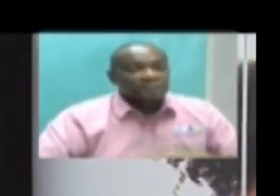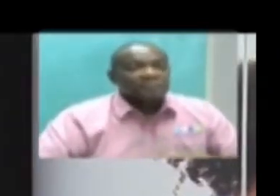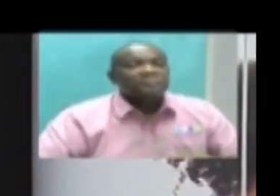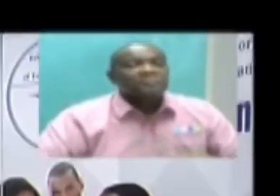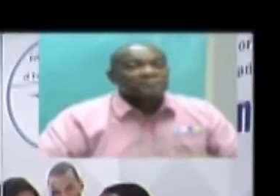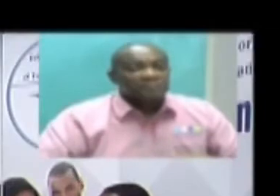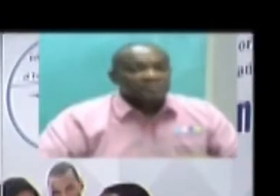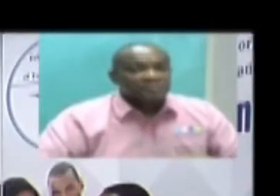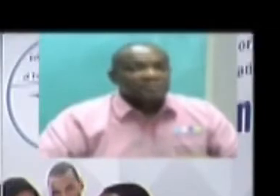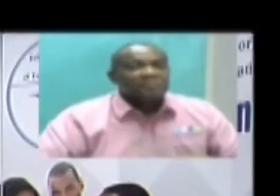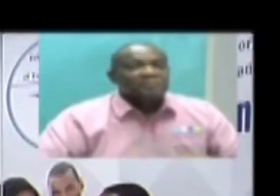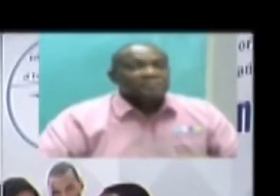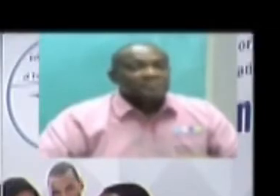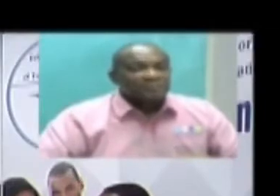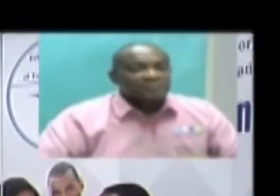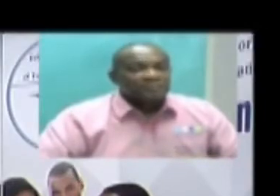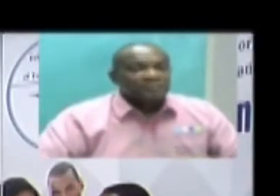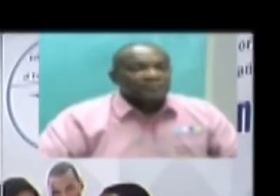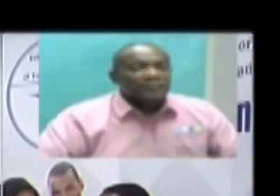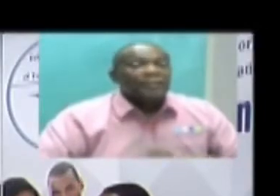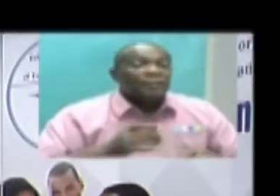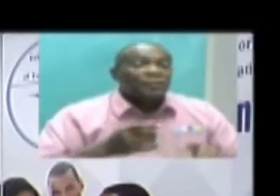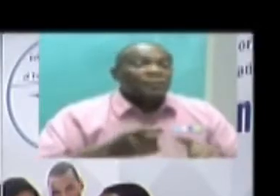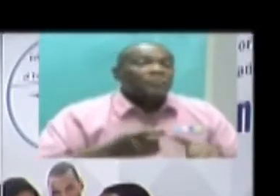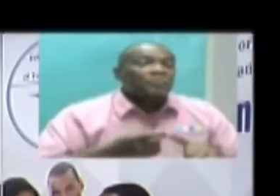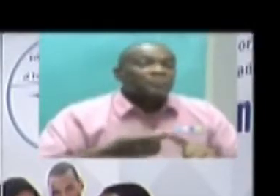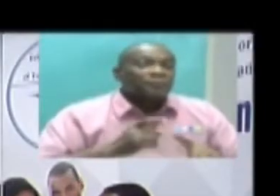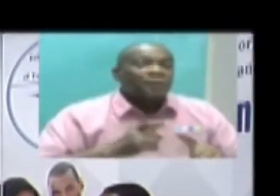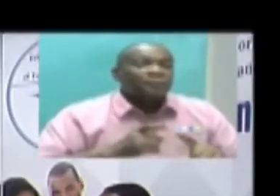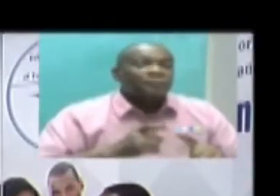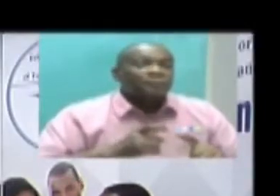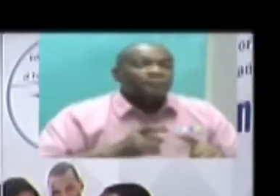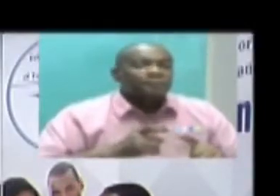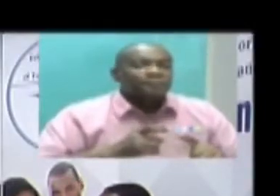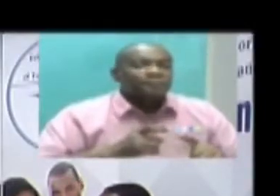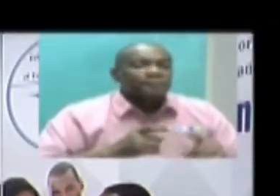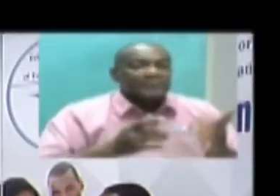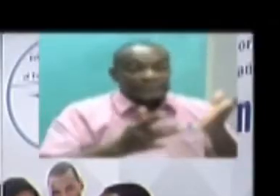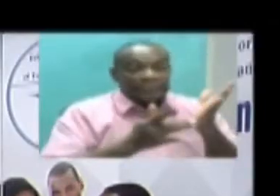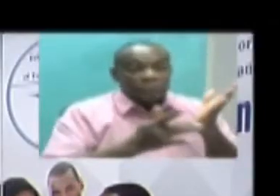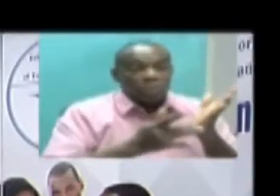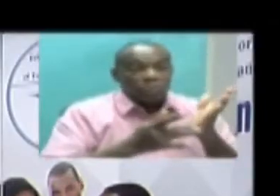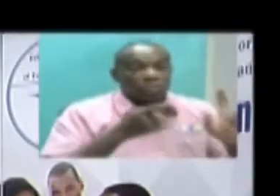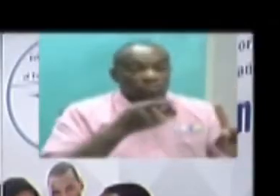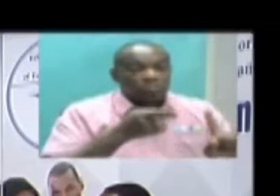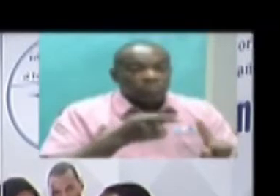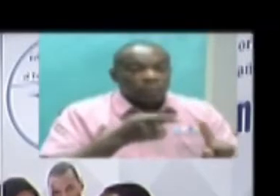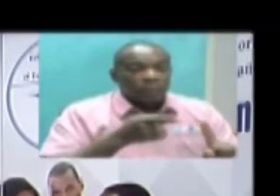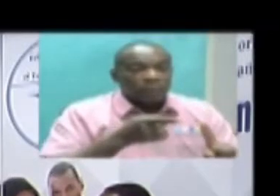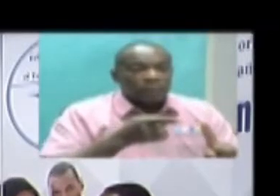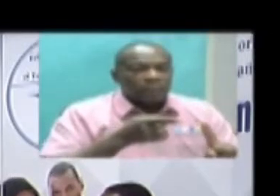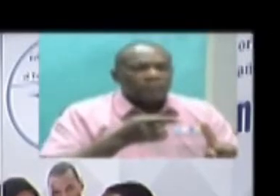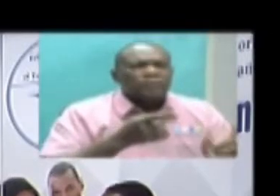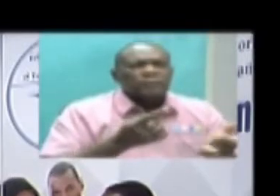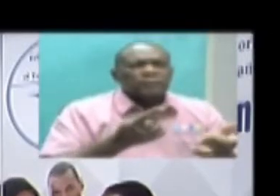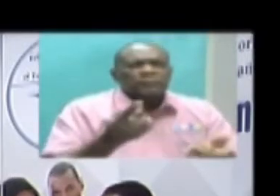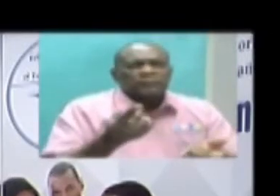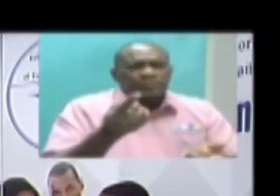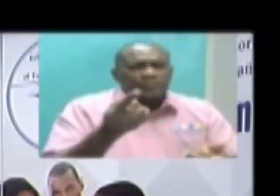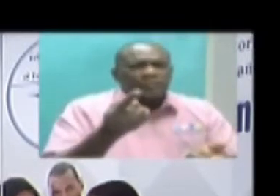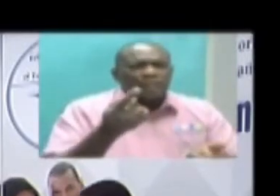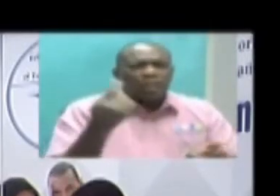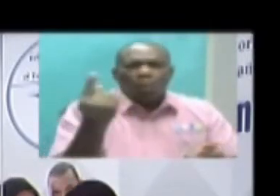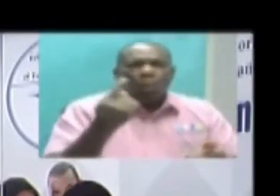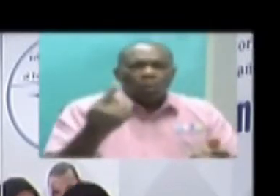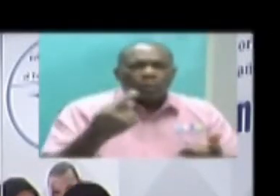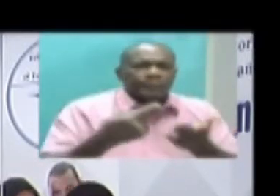that from a technological place? It's something I mention all the time, Wendell. We want to have more followers, we want to have more